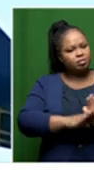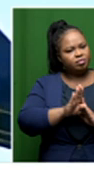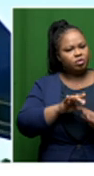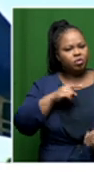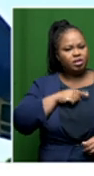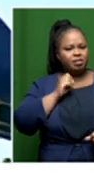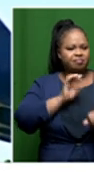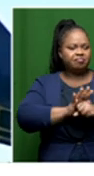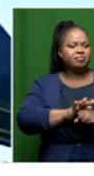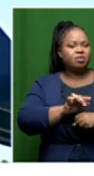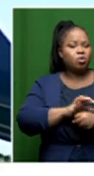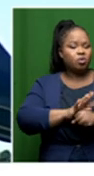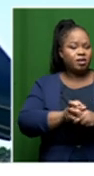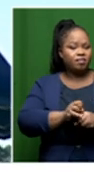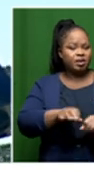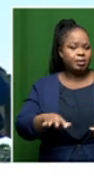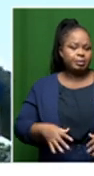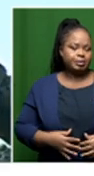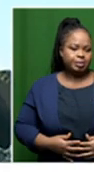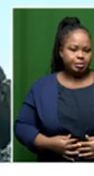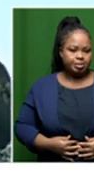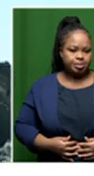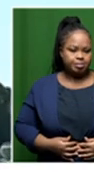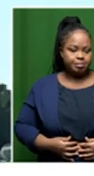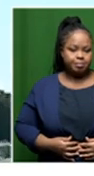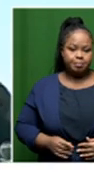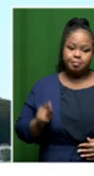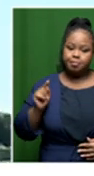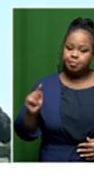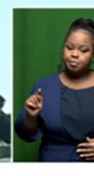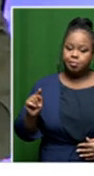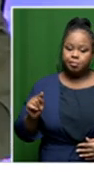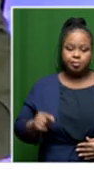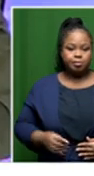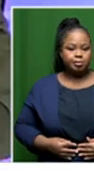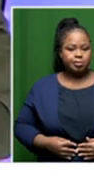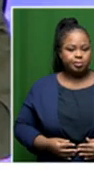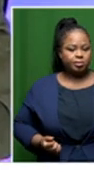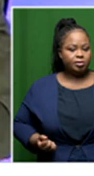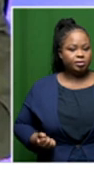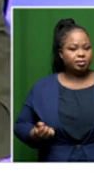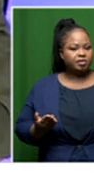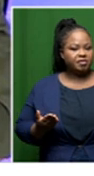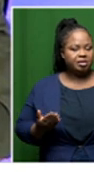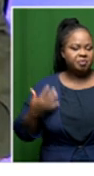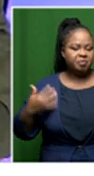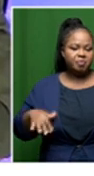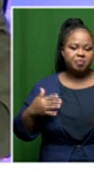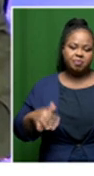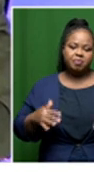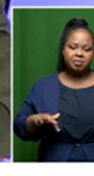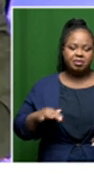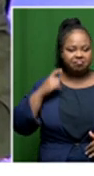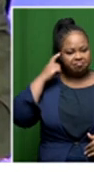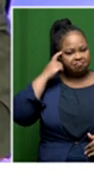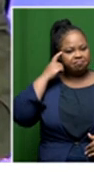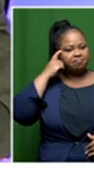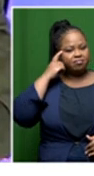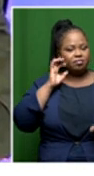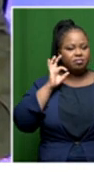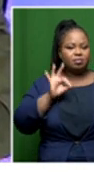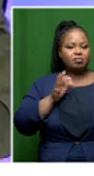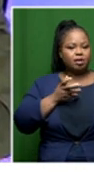from the effects of the covet 19 pandemic this kind of deliverables are well considered and relevant